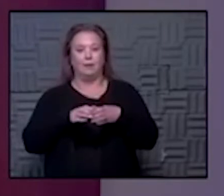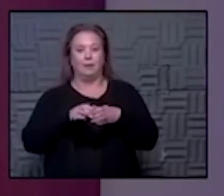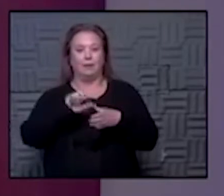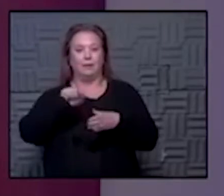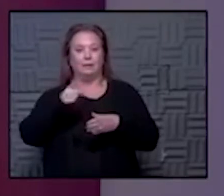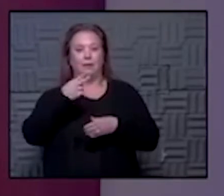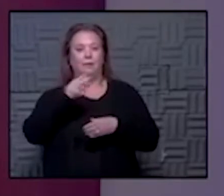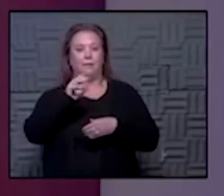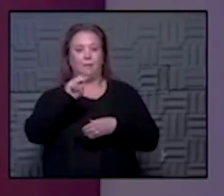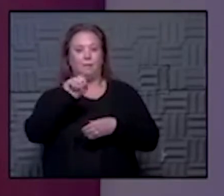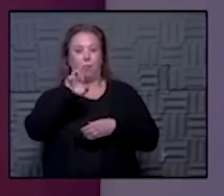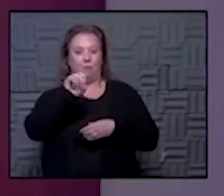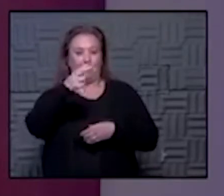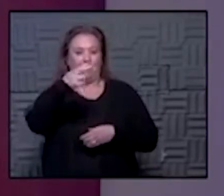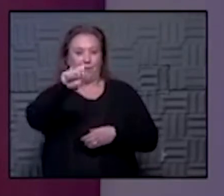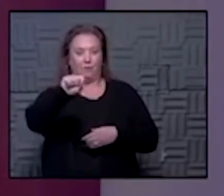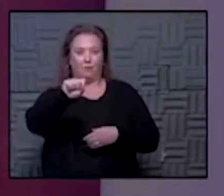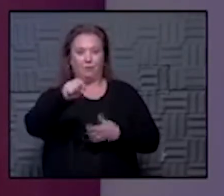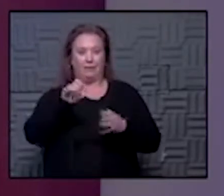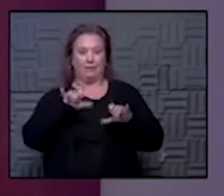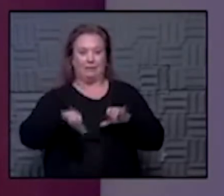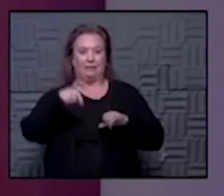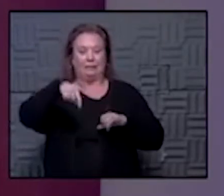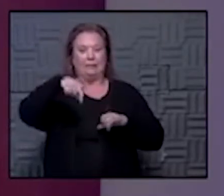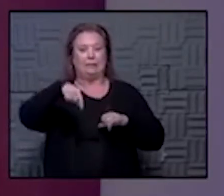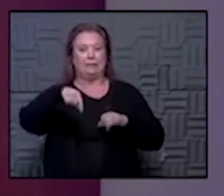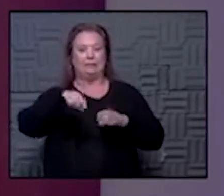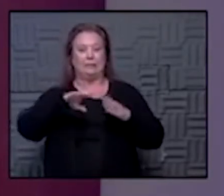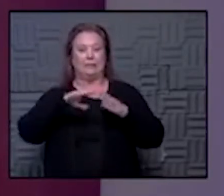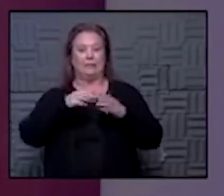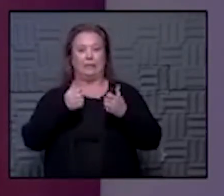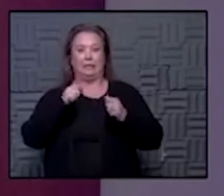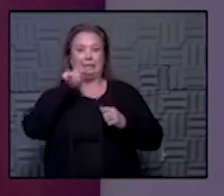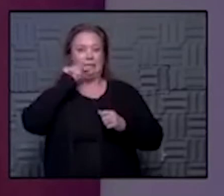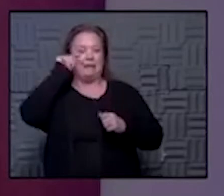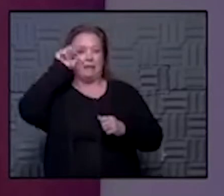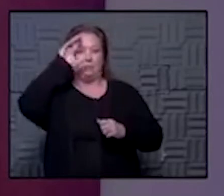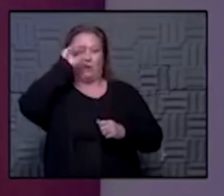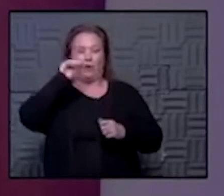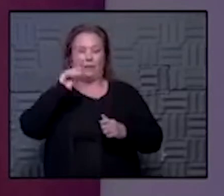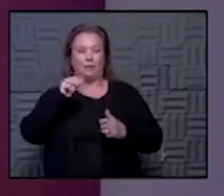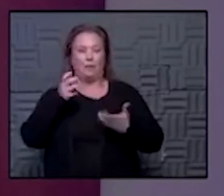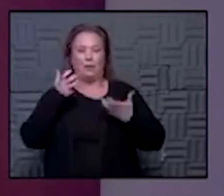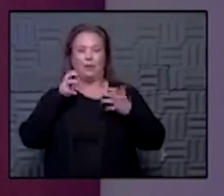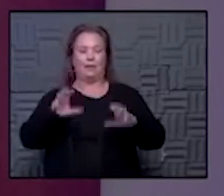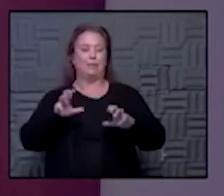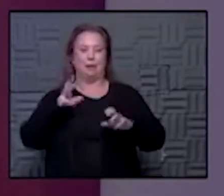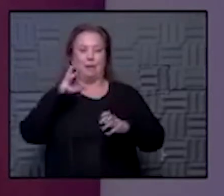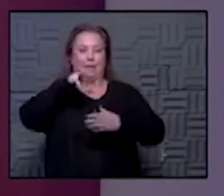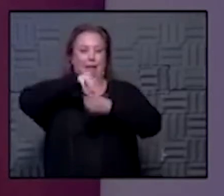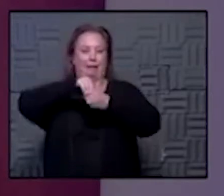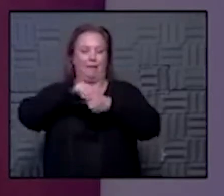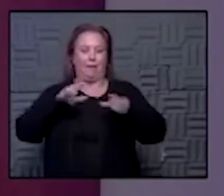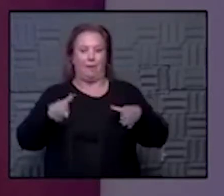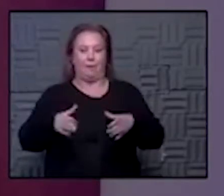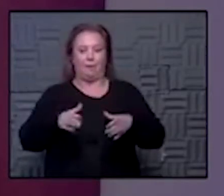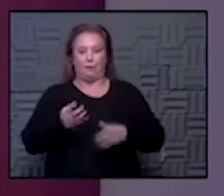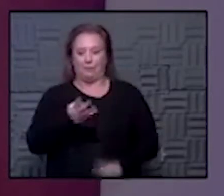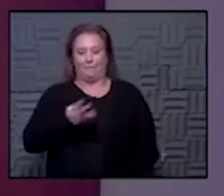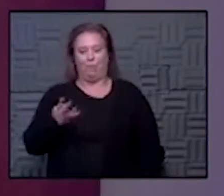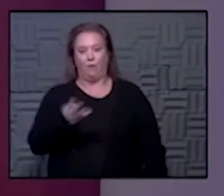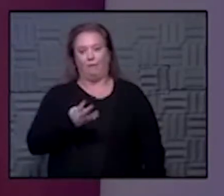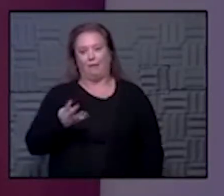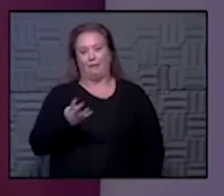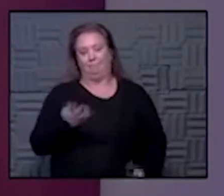son here in town, and he's trying to avoid being in our bubble all the time. He's a teenage boy, so Teenager. So it's going to be the 4 of